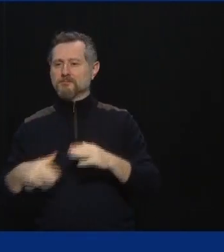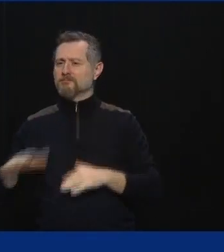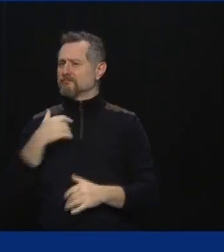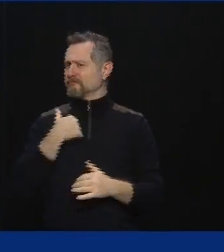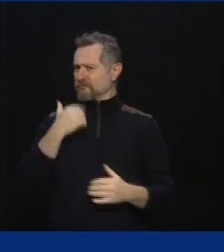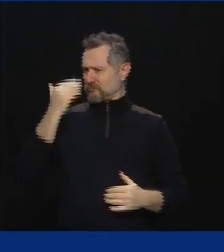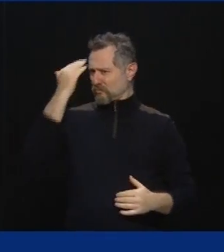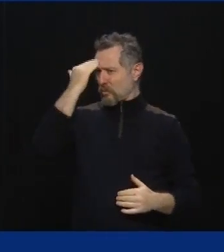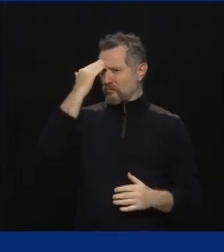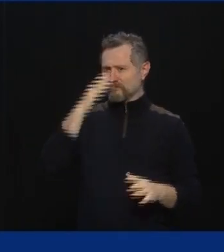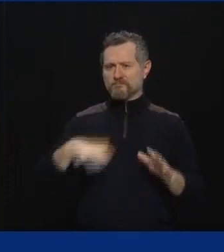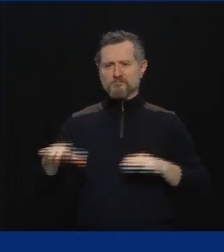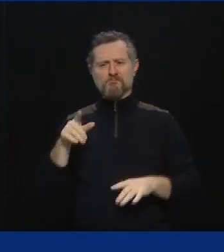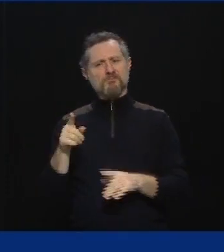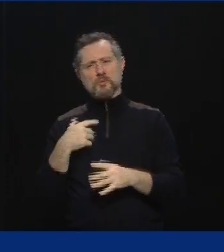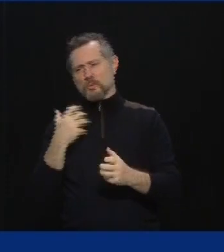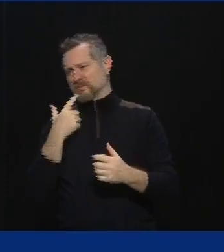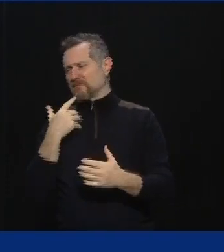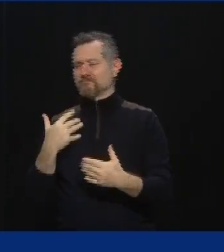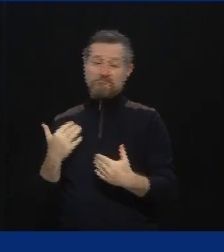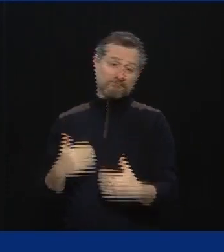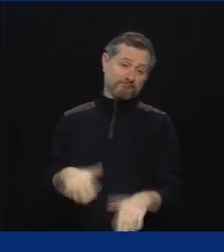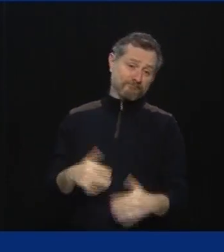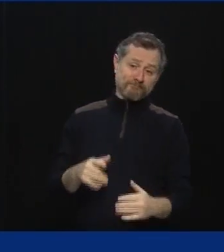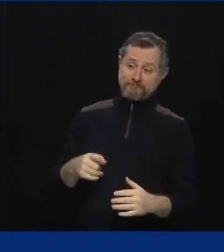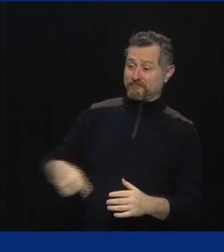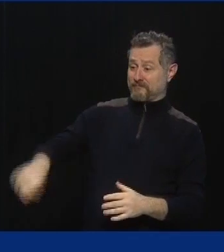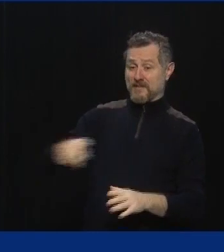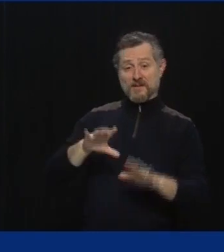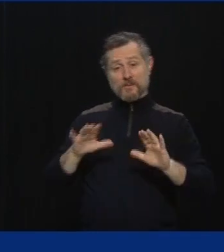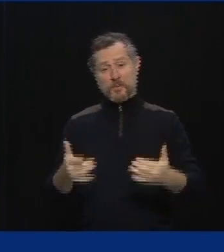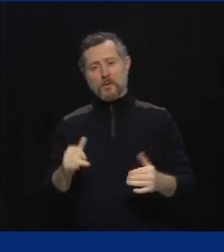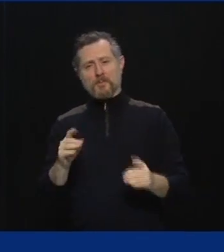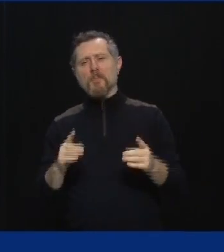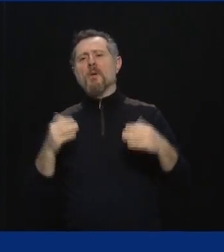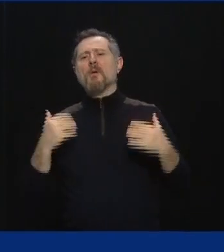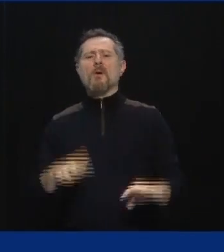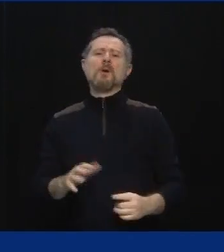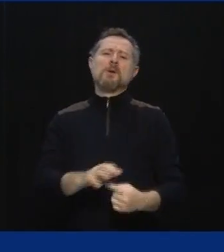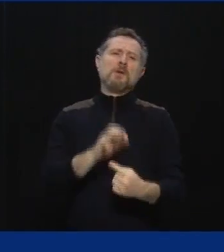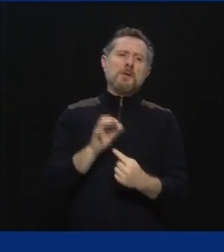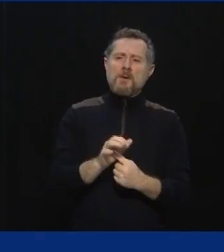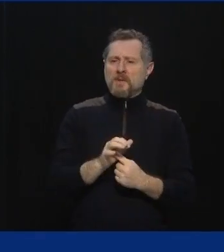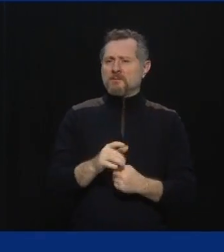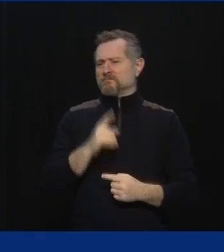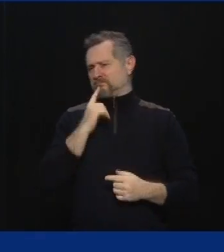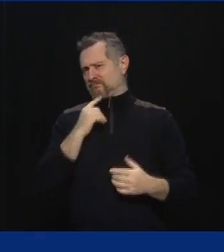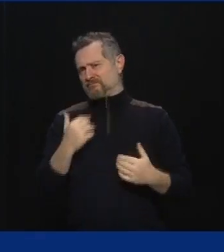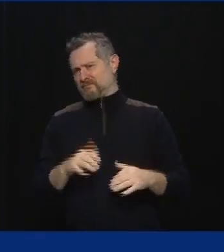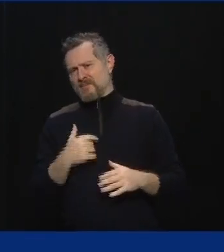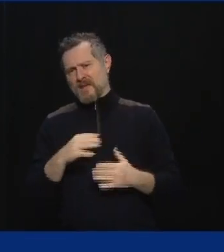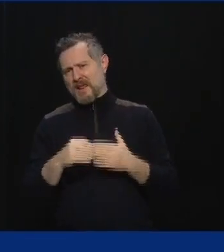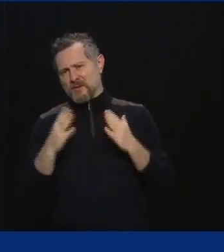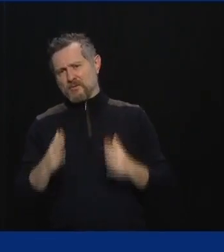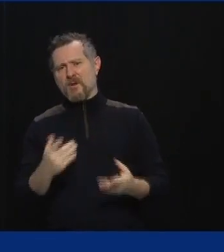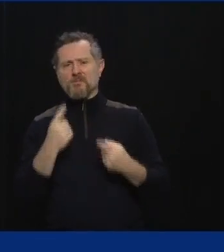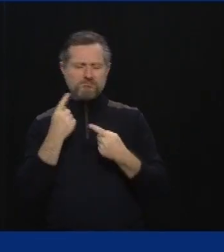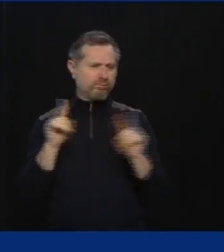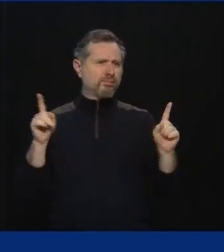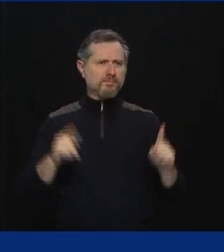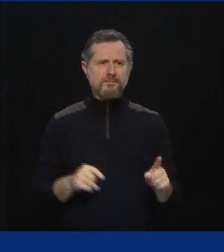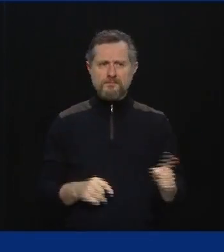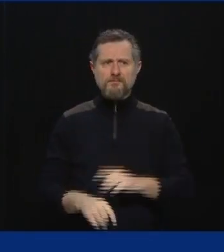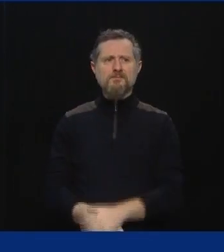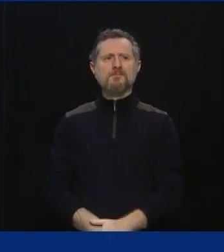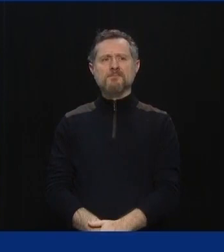just want to say this is a team of individuals that is unsurpassed in our nation in terms of the people who get things done.